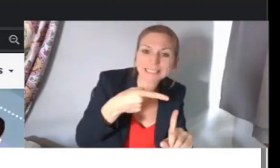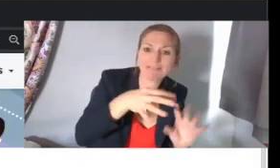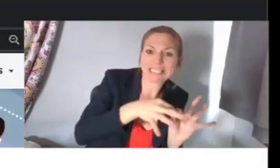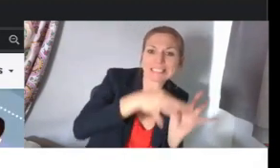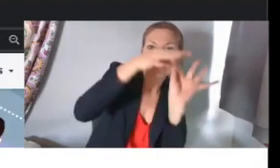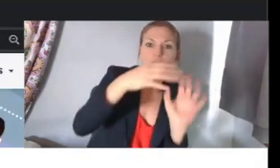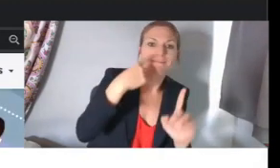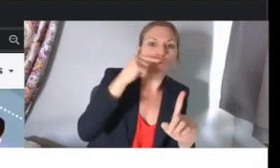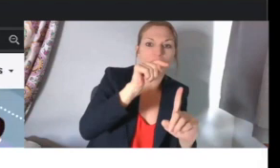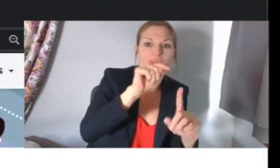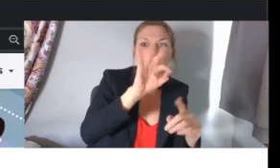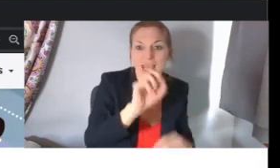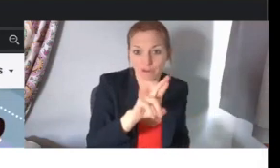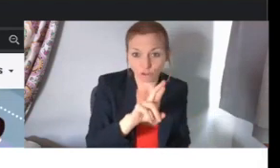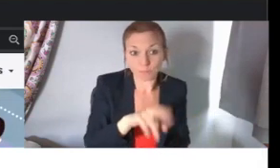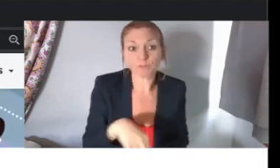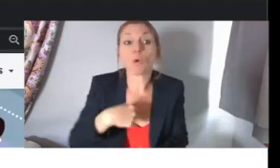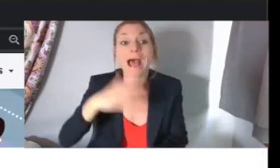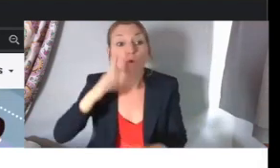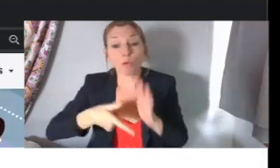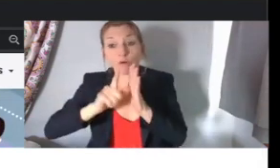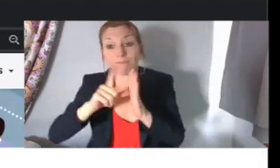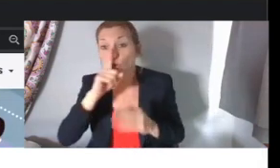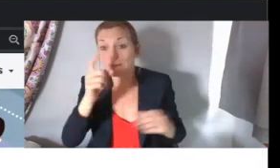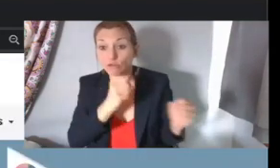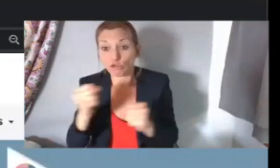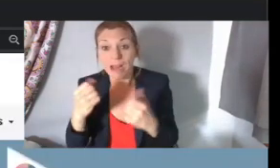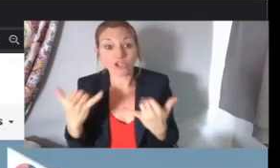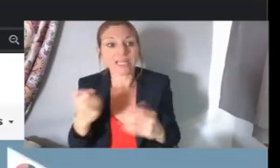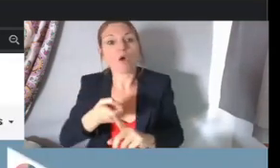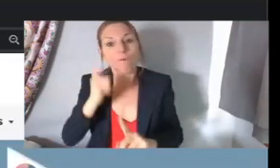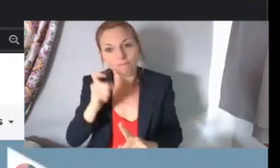to review the strategies right here on the strategy tab.